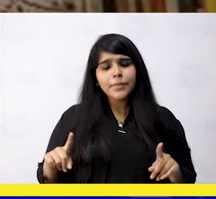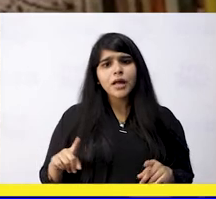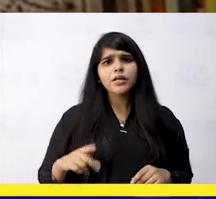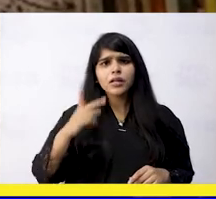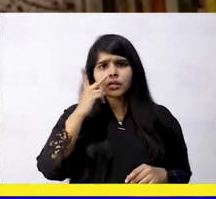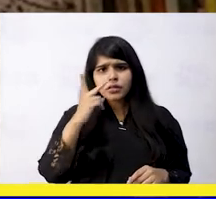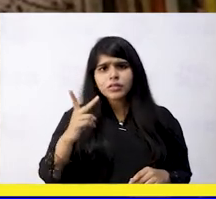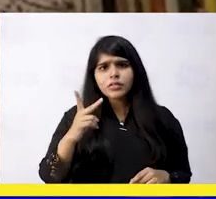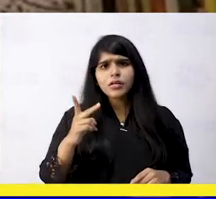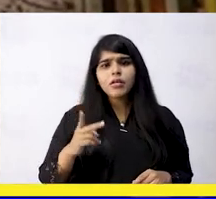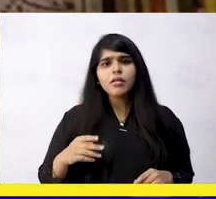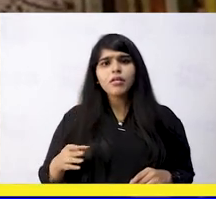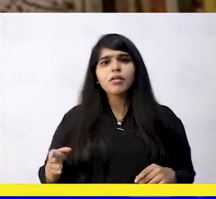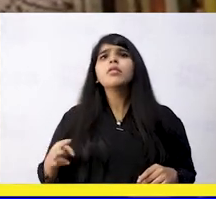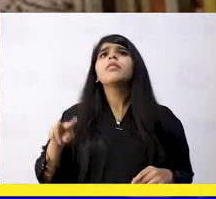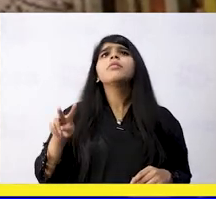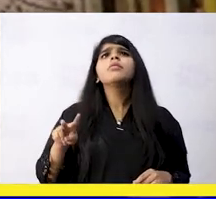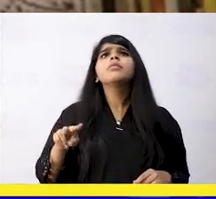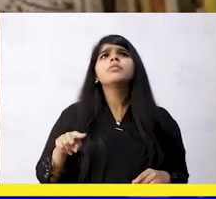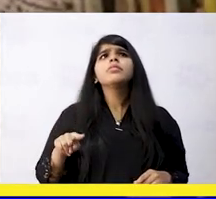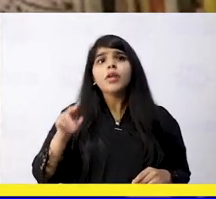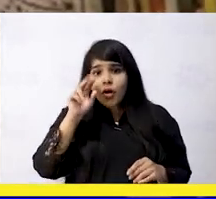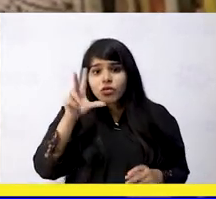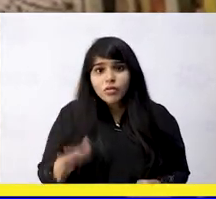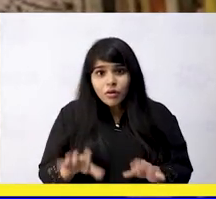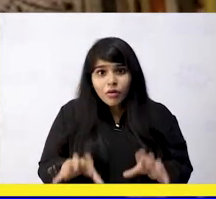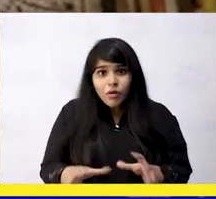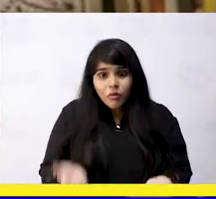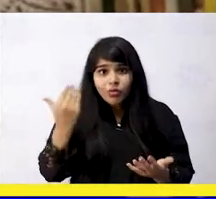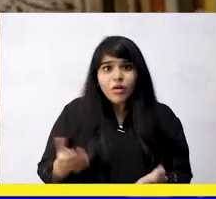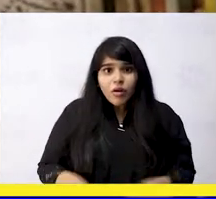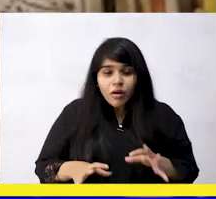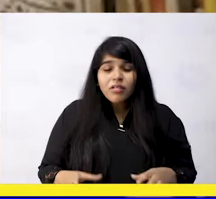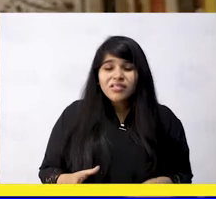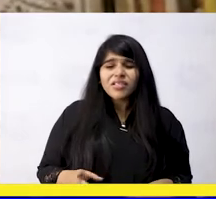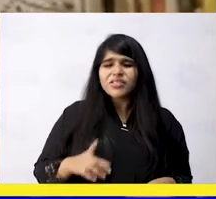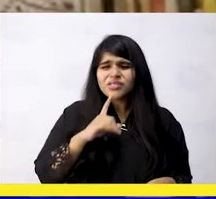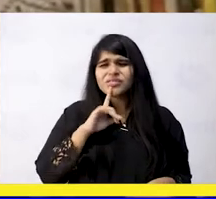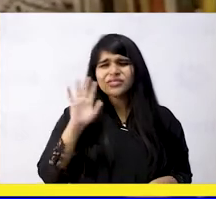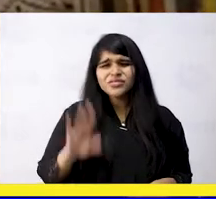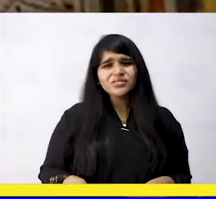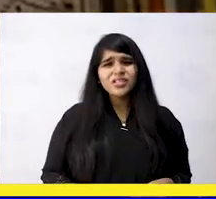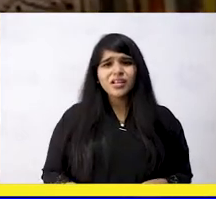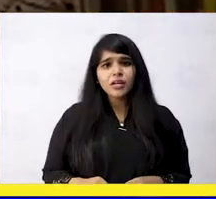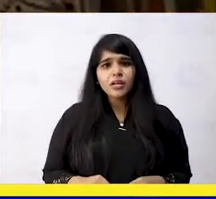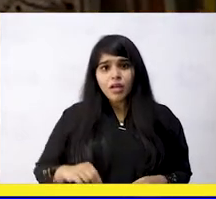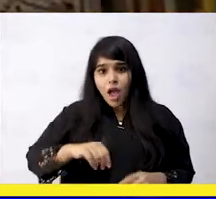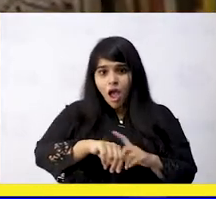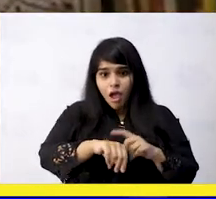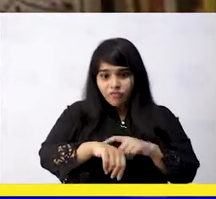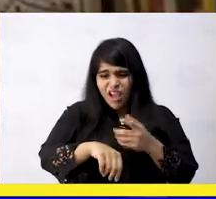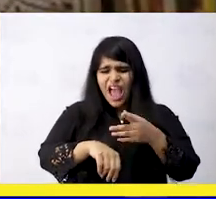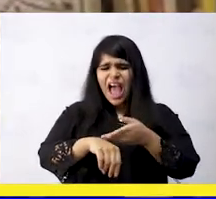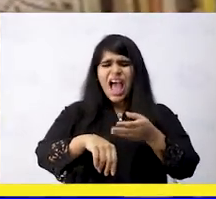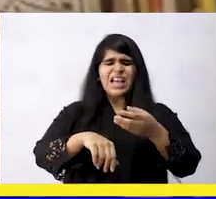Meanwhile, the watch had been trying to wake the hare up. "Wake up, wake up, wake up." "Oh, quiet," said the